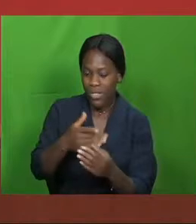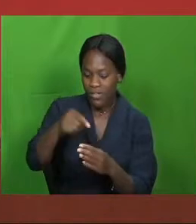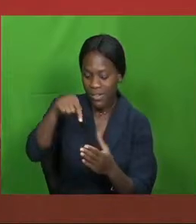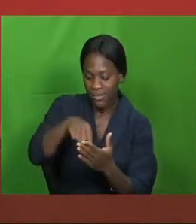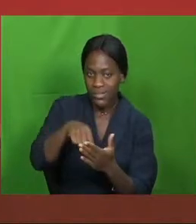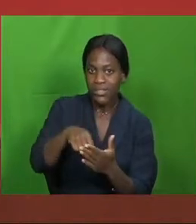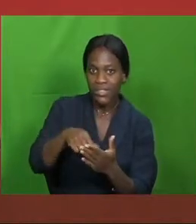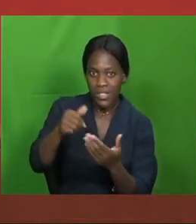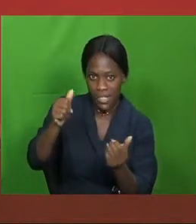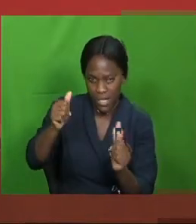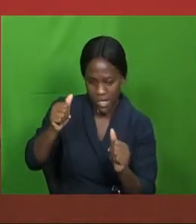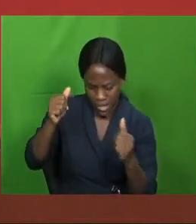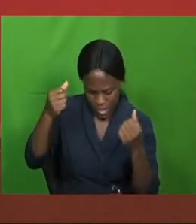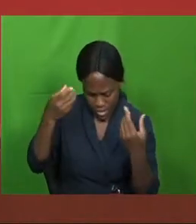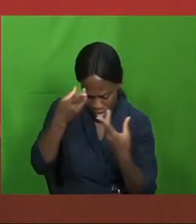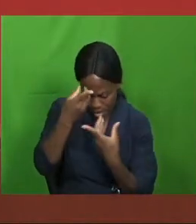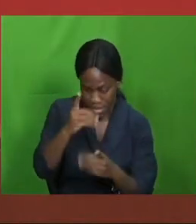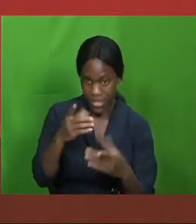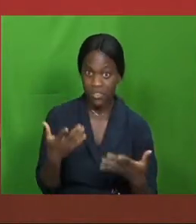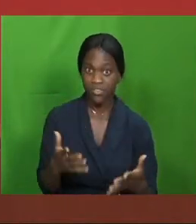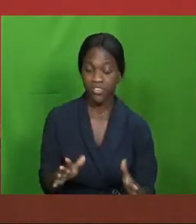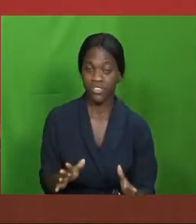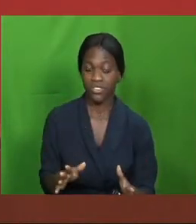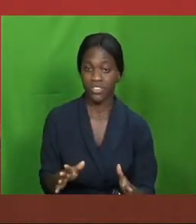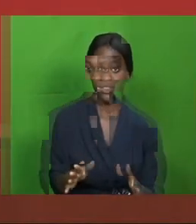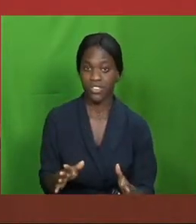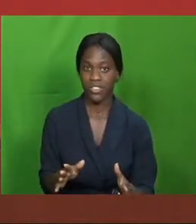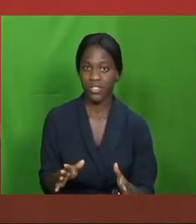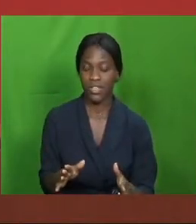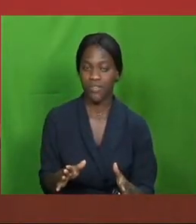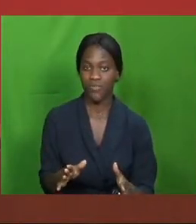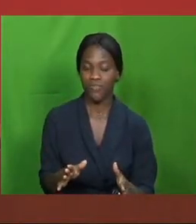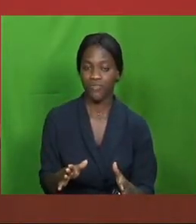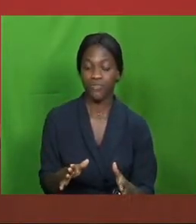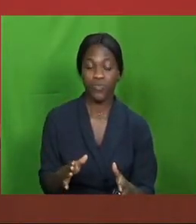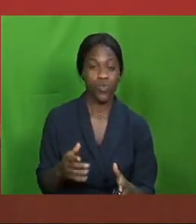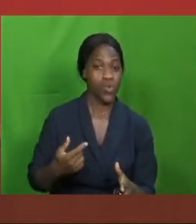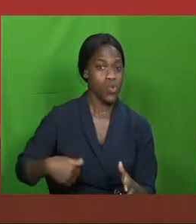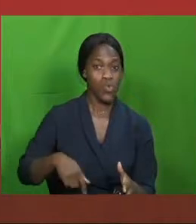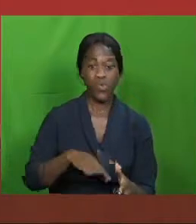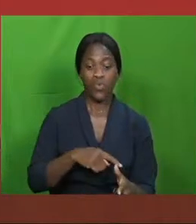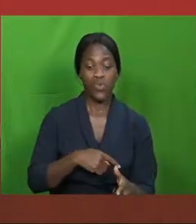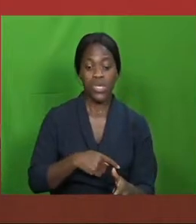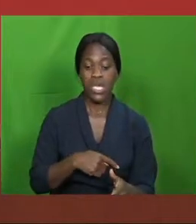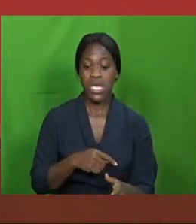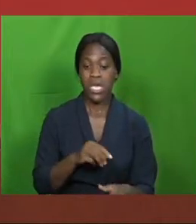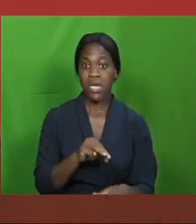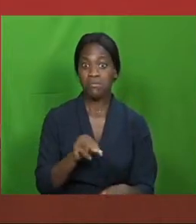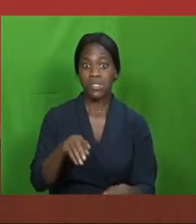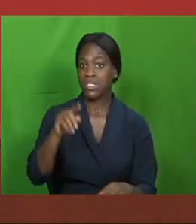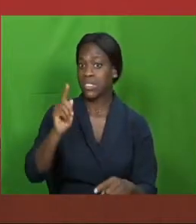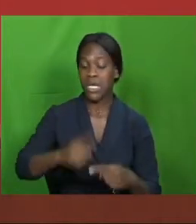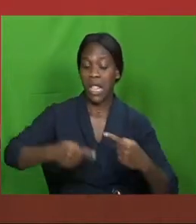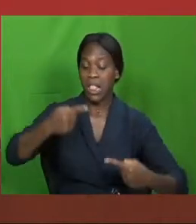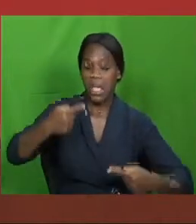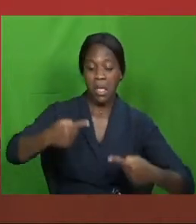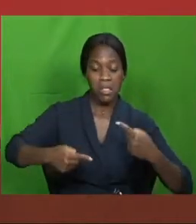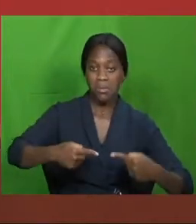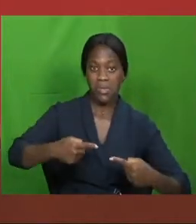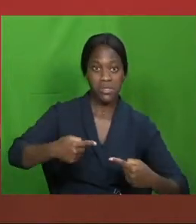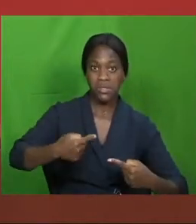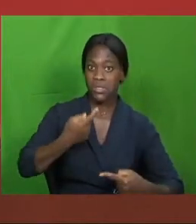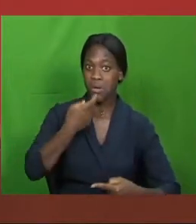determinative, and that this House cannot purport to take any further action on it by way of a debate and vote.